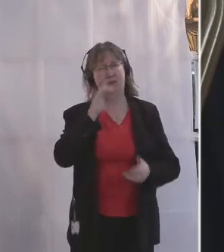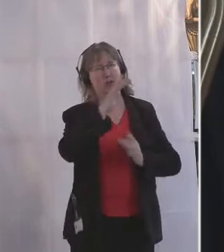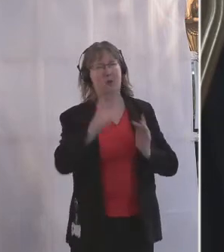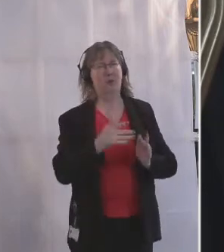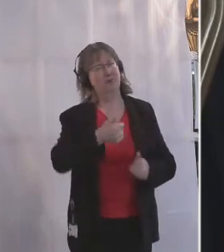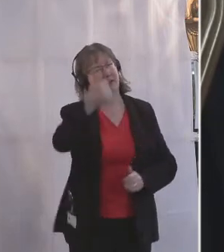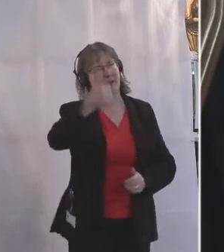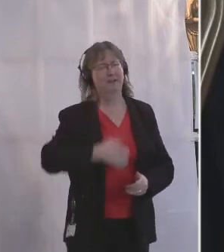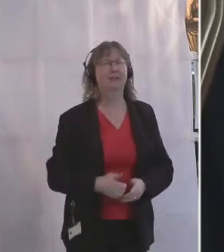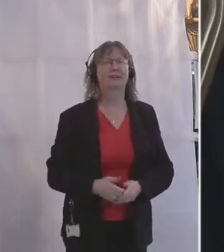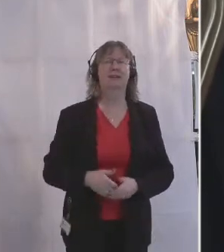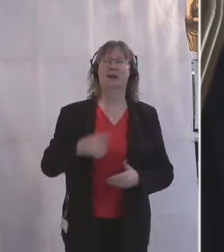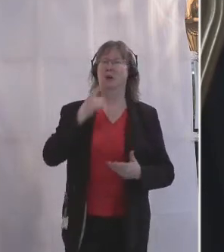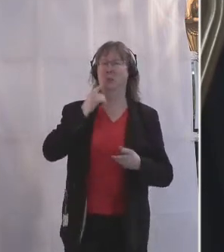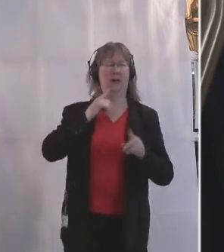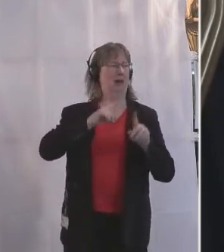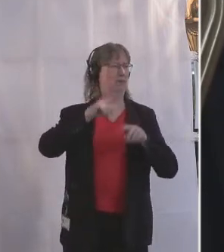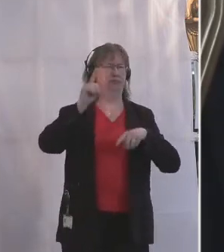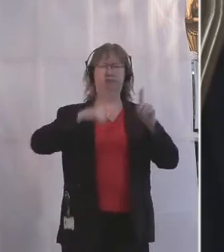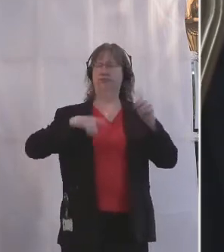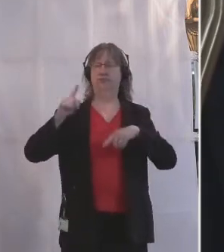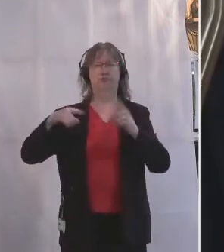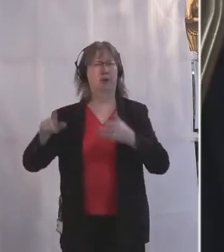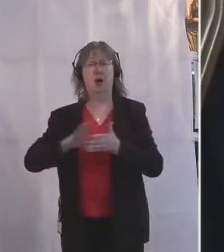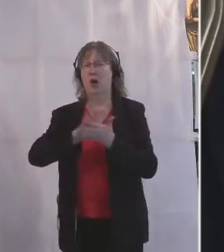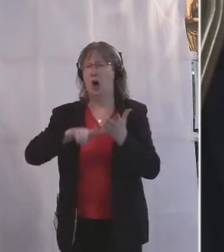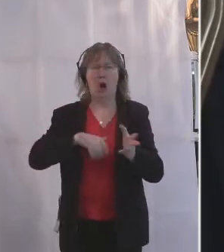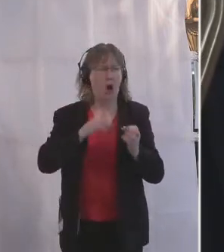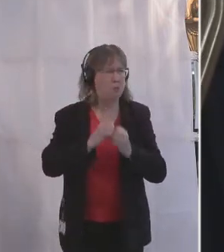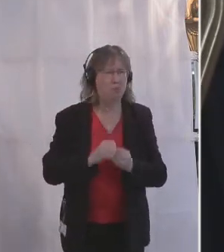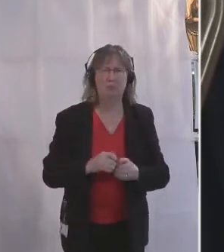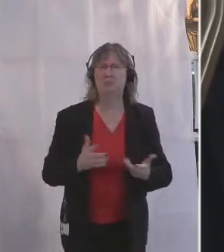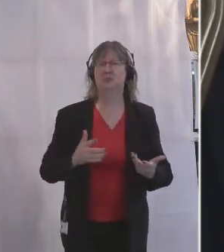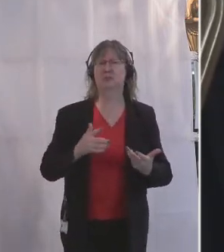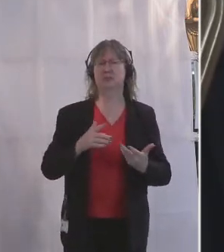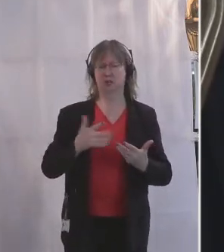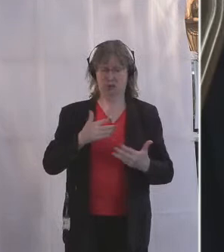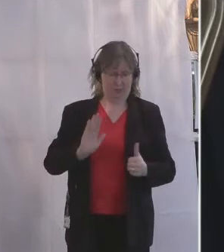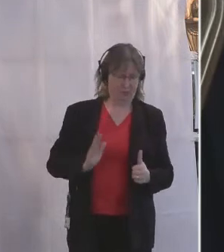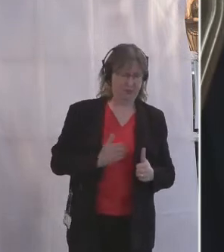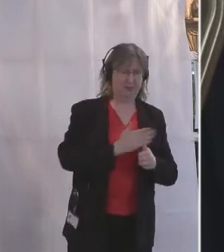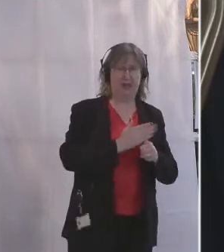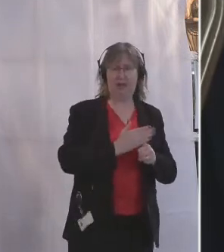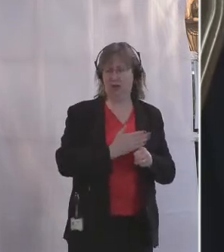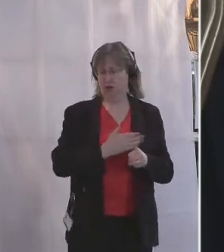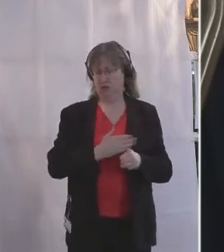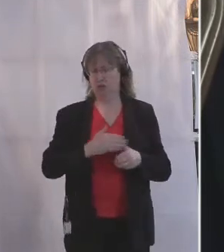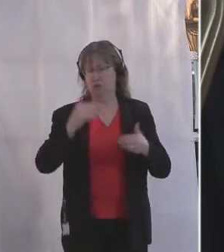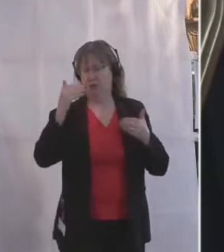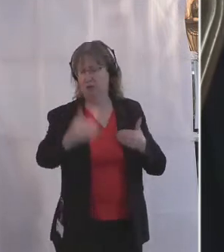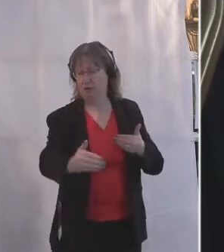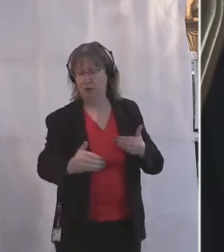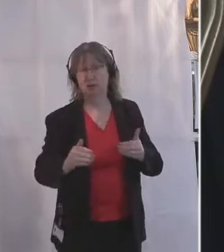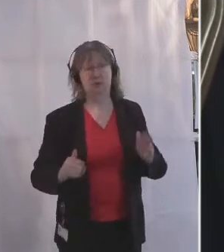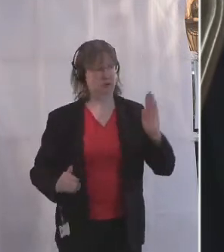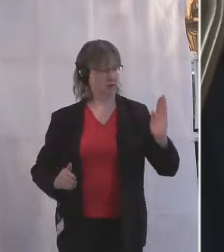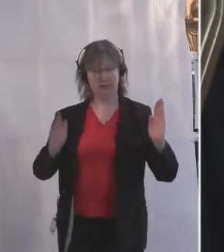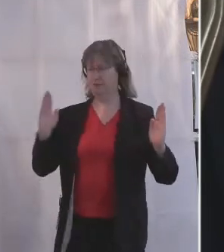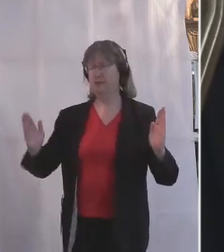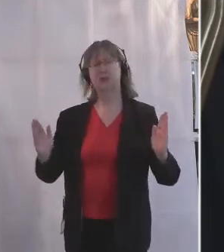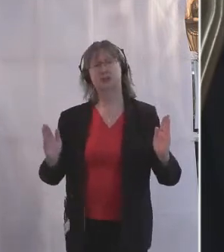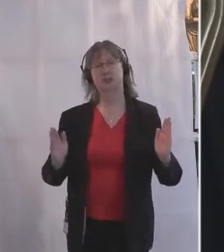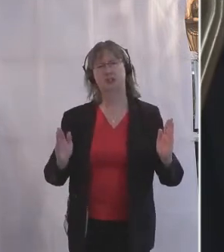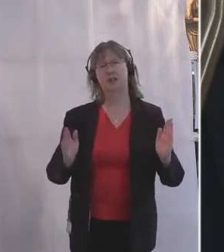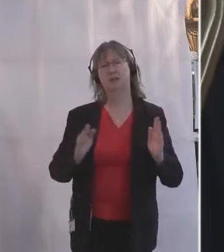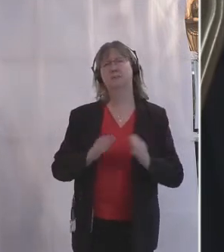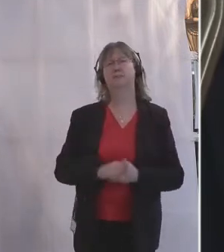We've got accelerator hubs. We've got everything from every single stage of the journey, and it's all around, especially our accelerator